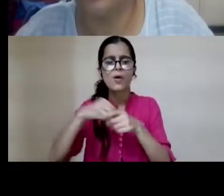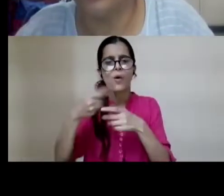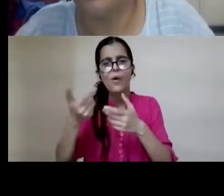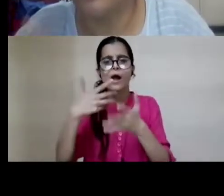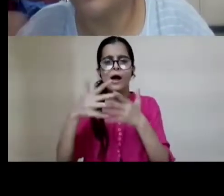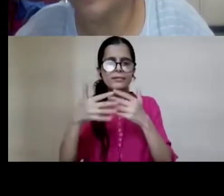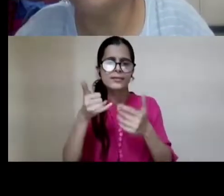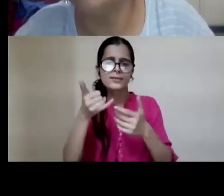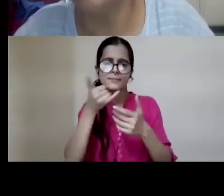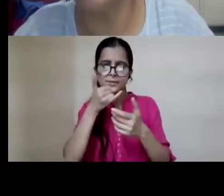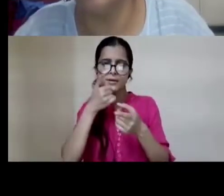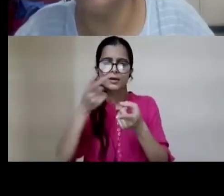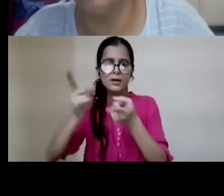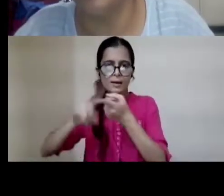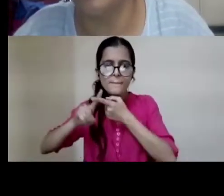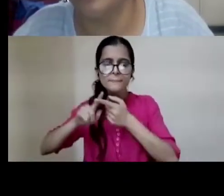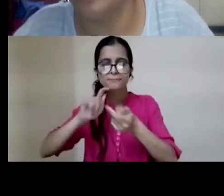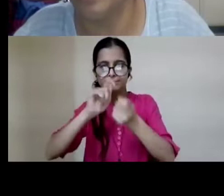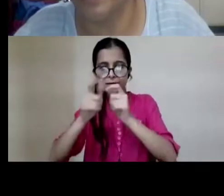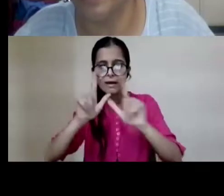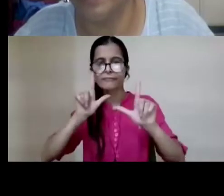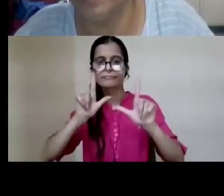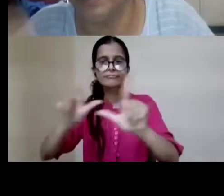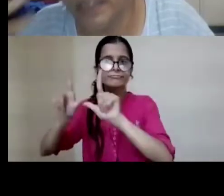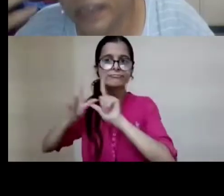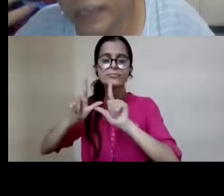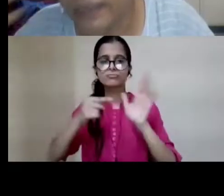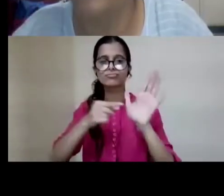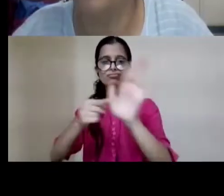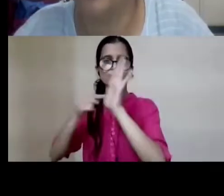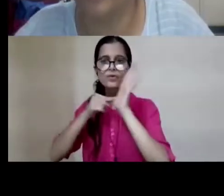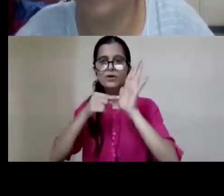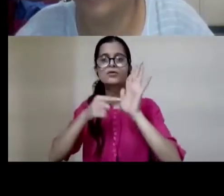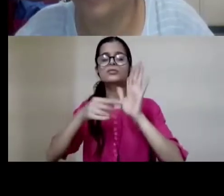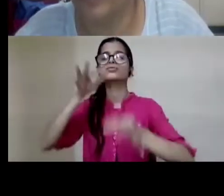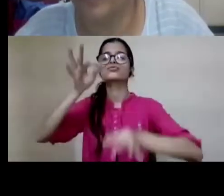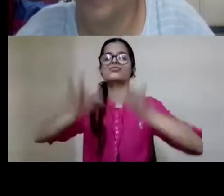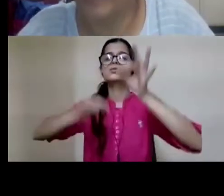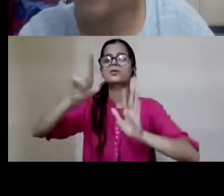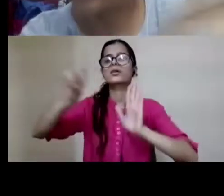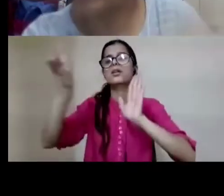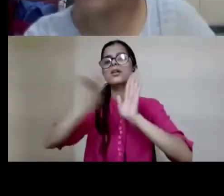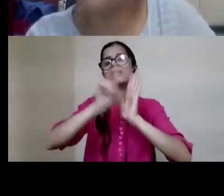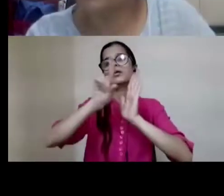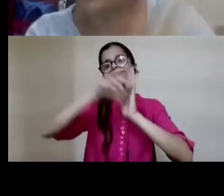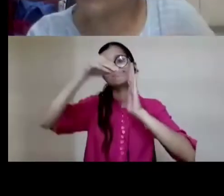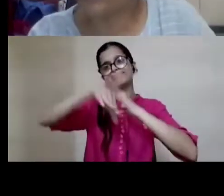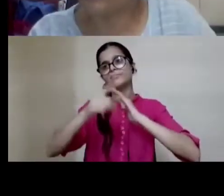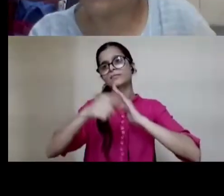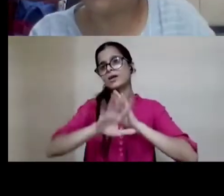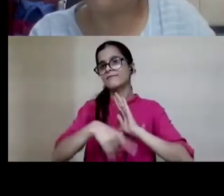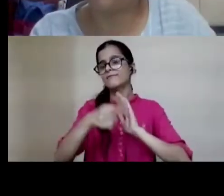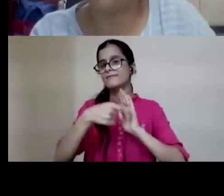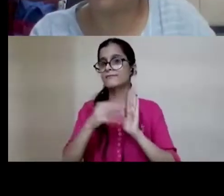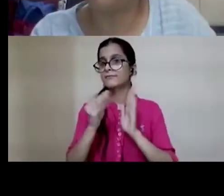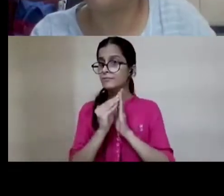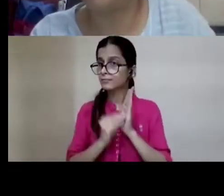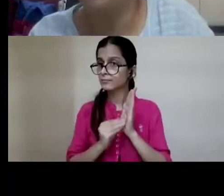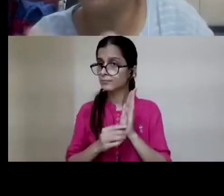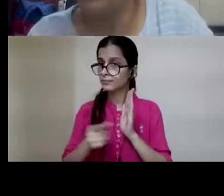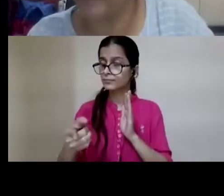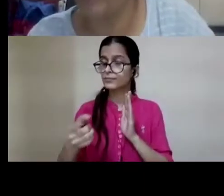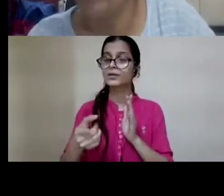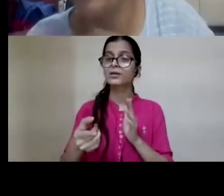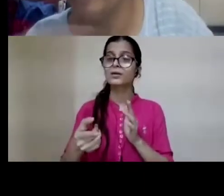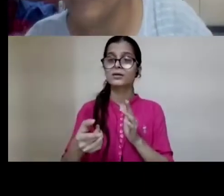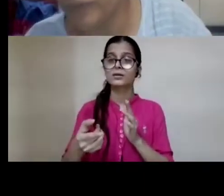rectifying this evident injustice in the legal perspective. And that's why I'm saying we need to be nurturing diversity,